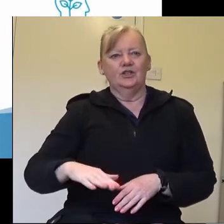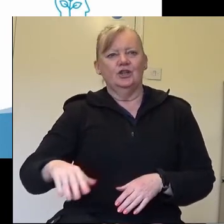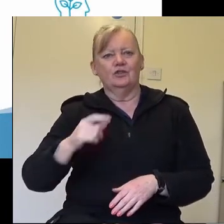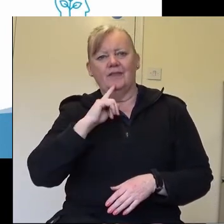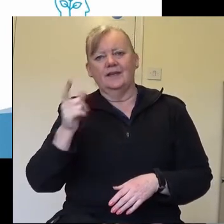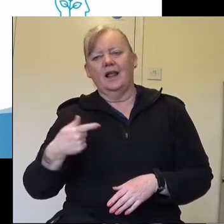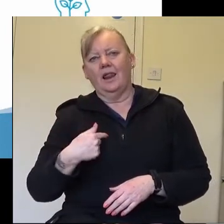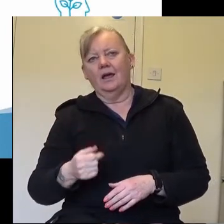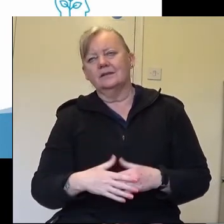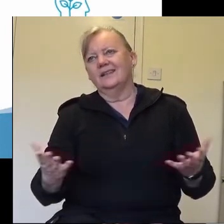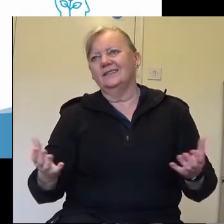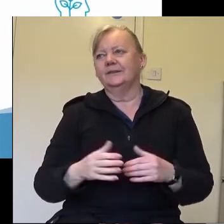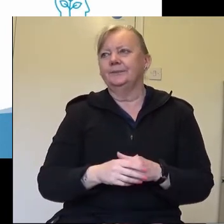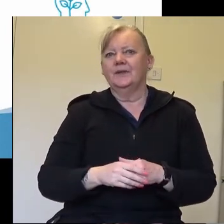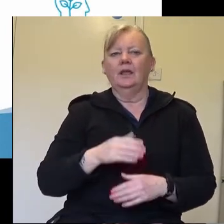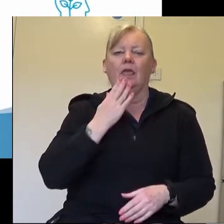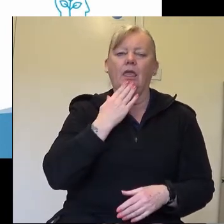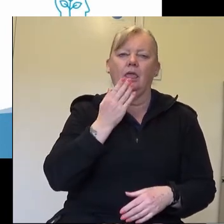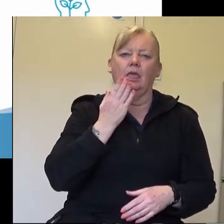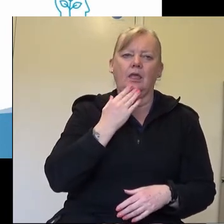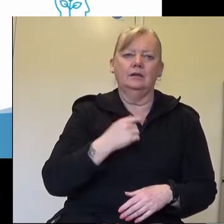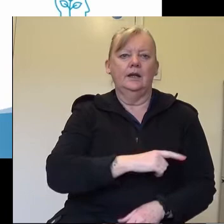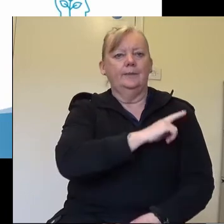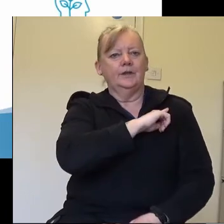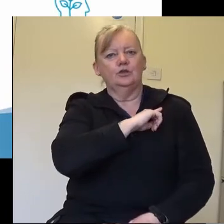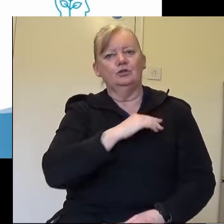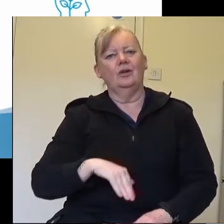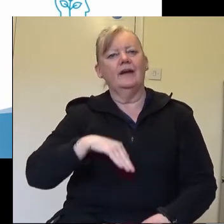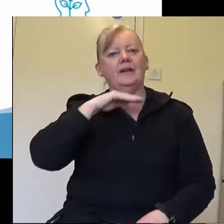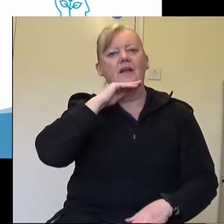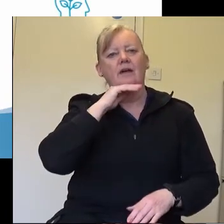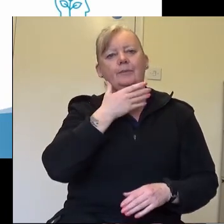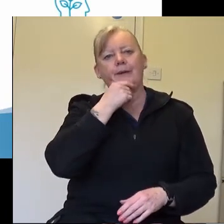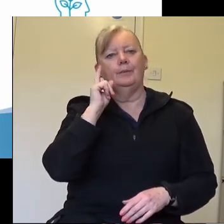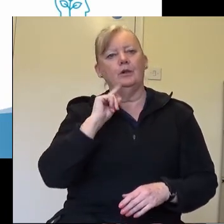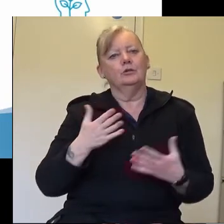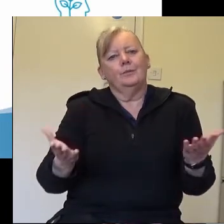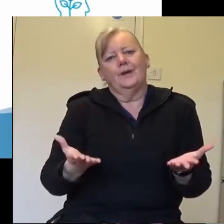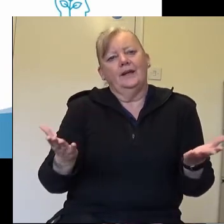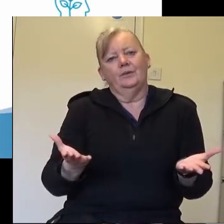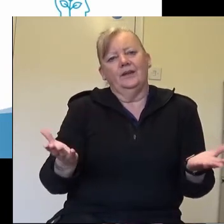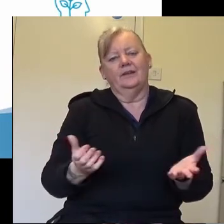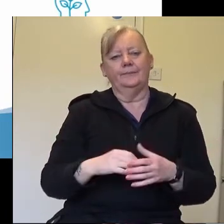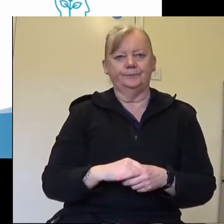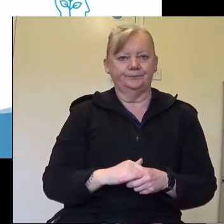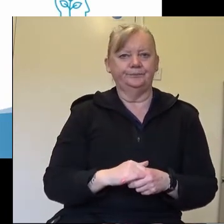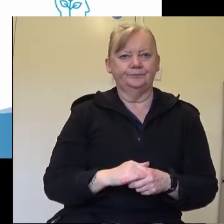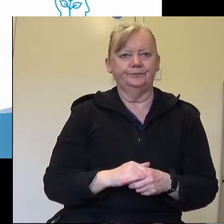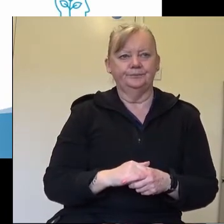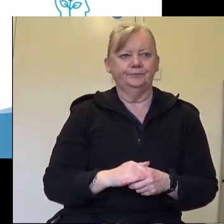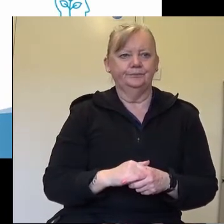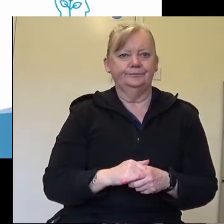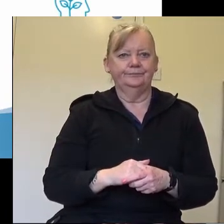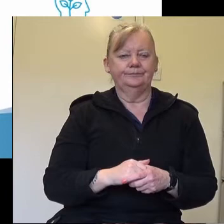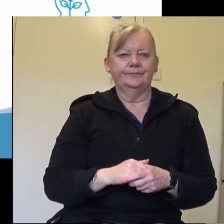conversations with my own child, she's like, it's so boring because I don't have enough people on the private in order to have a